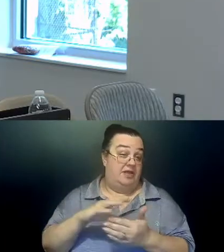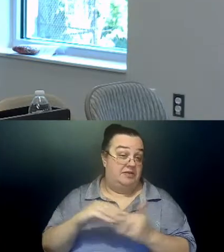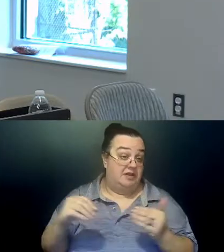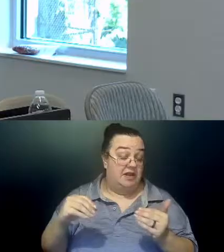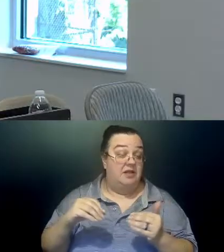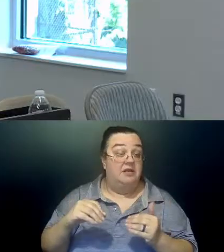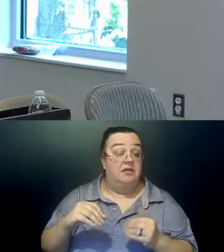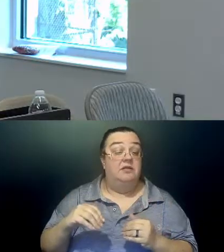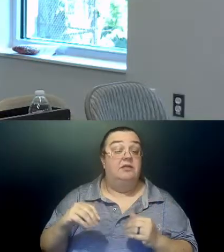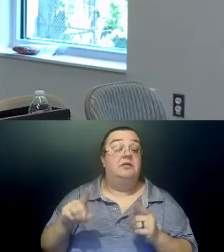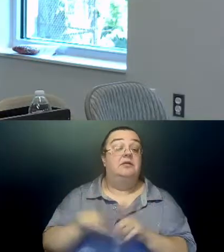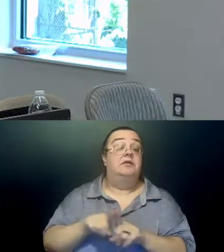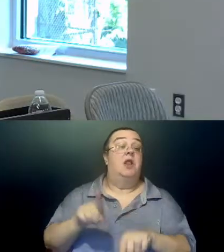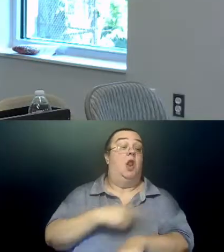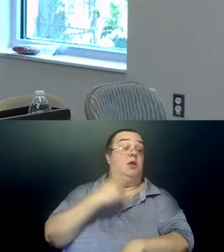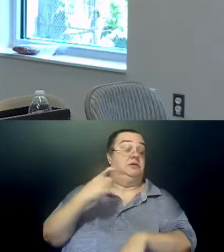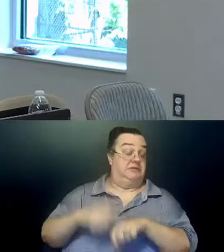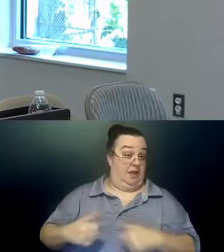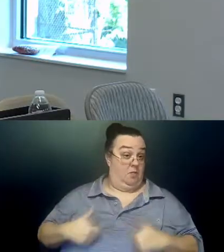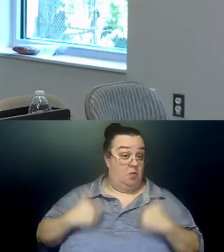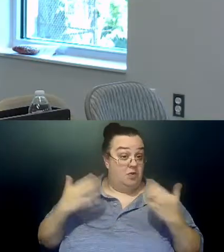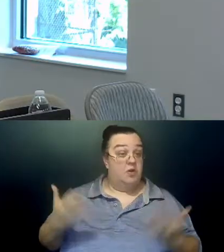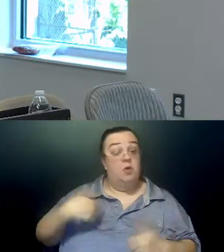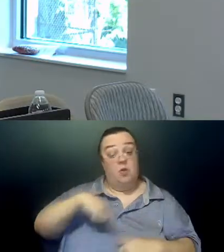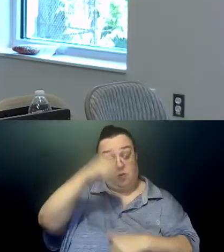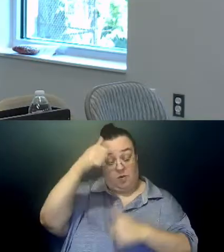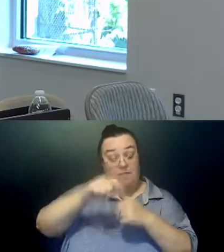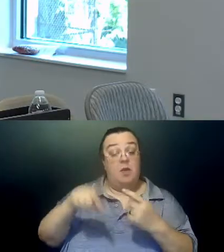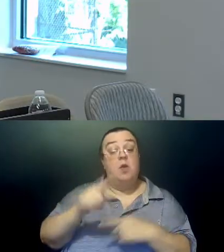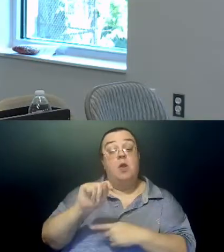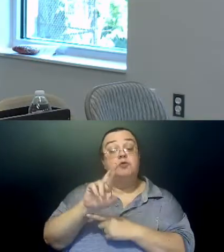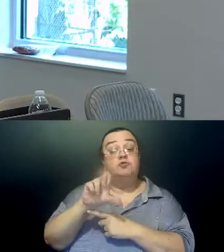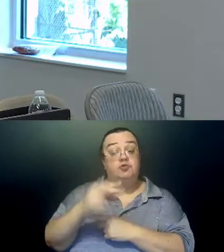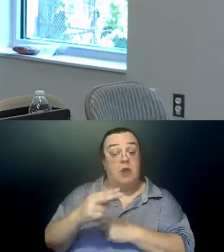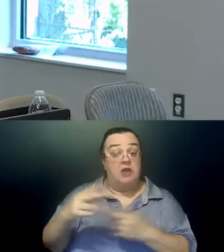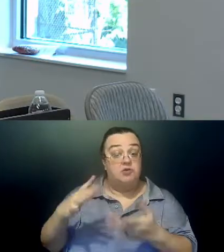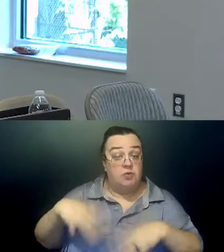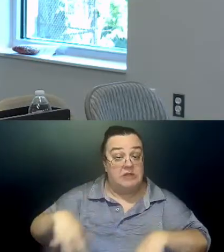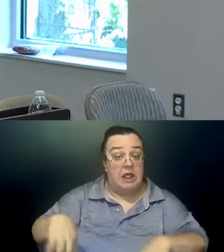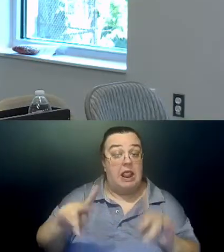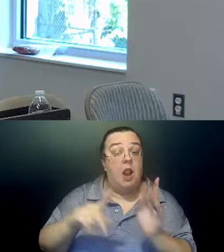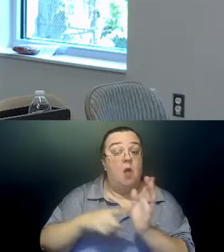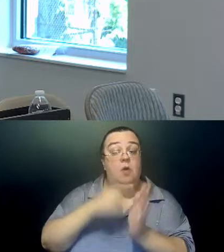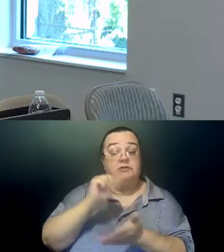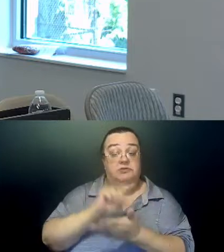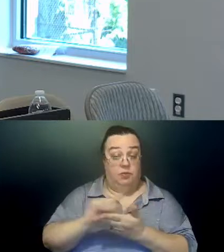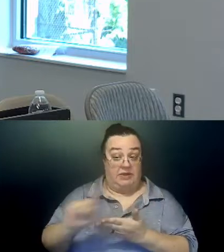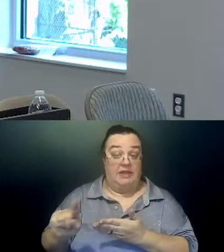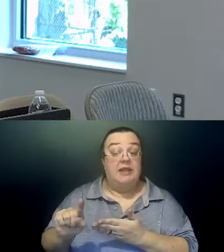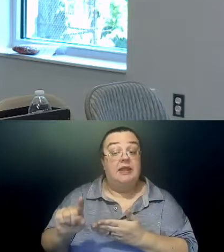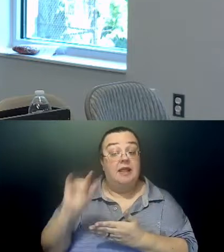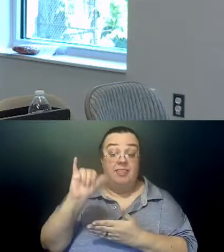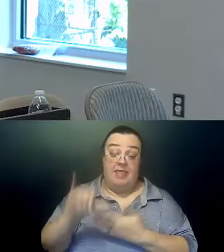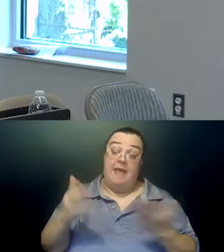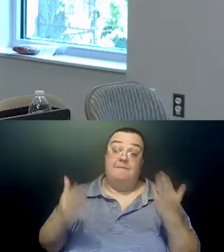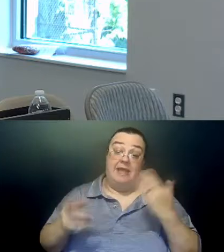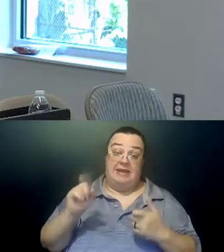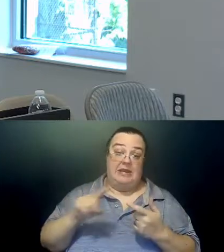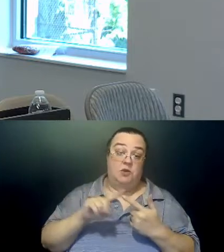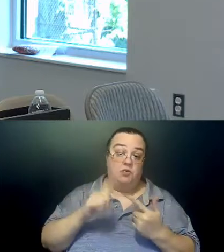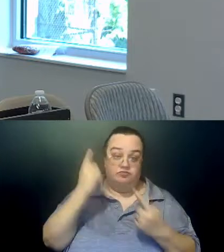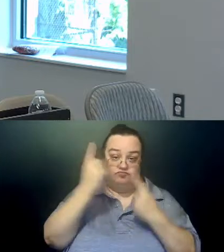a longtime resident, we remember when trash was collected once a week. That may need to be